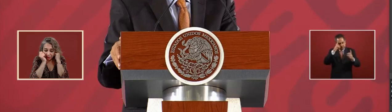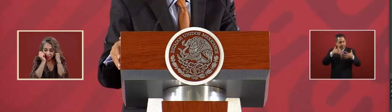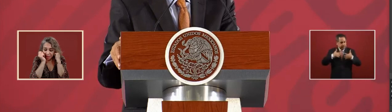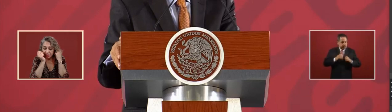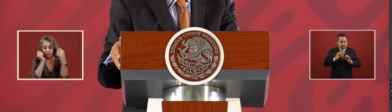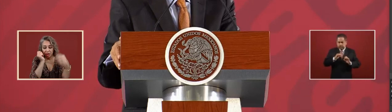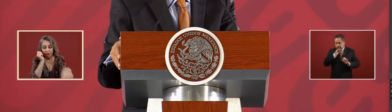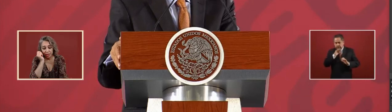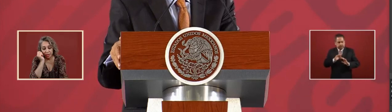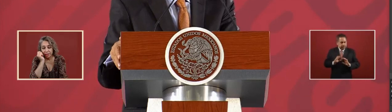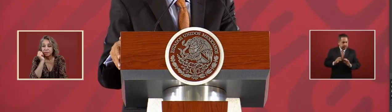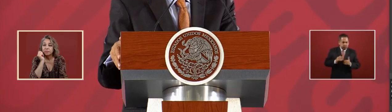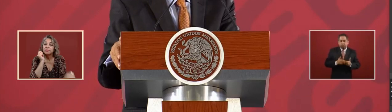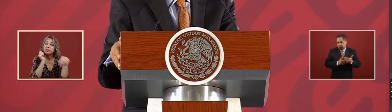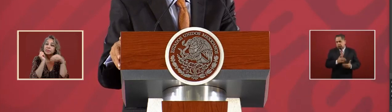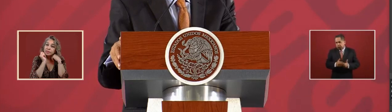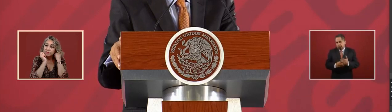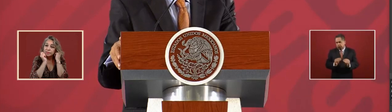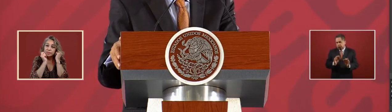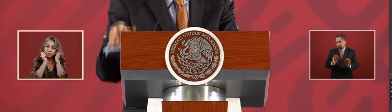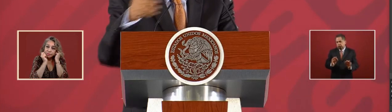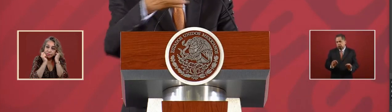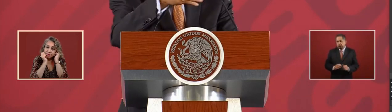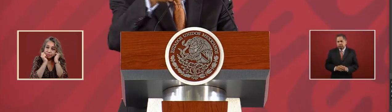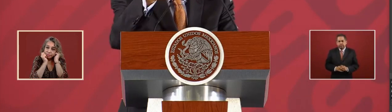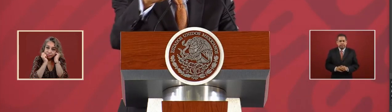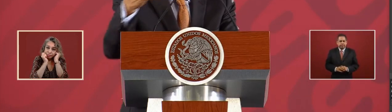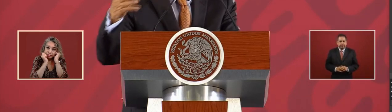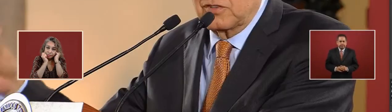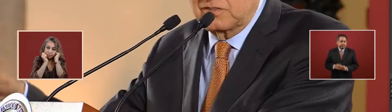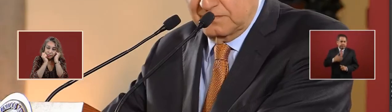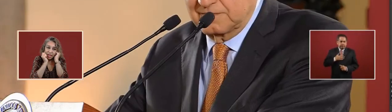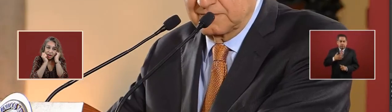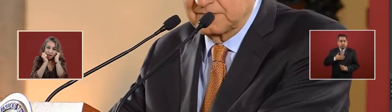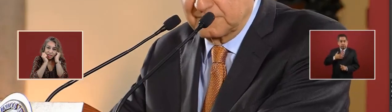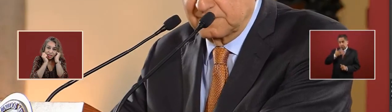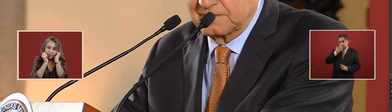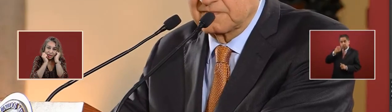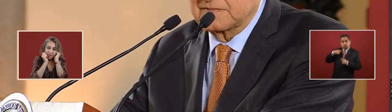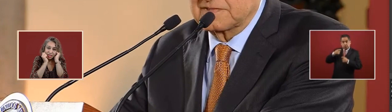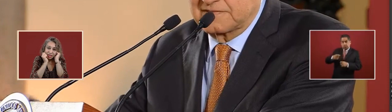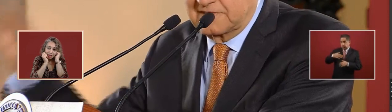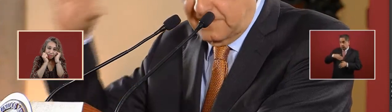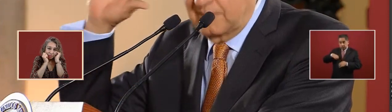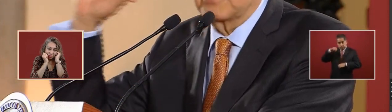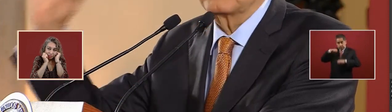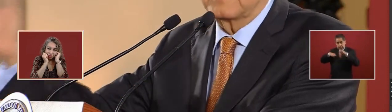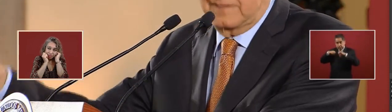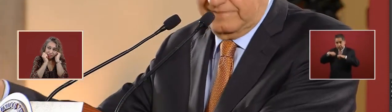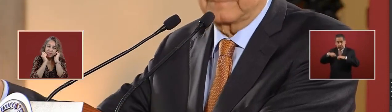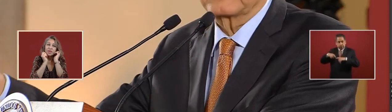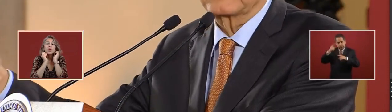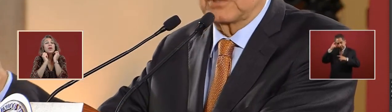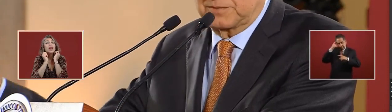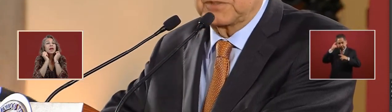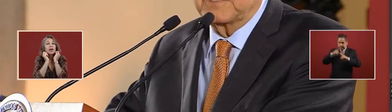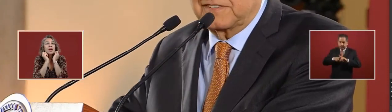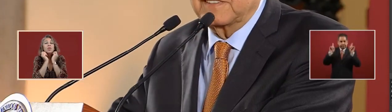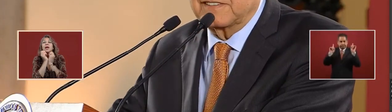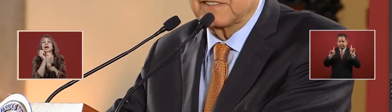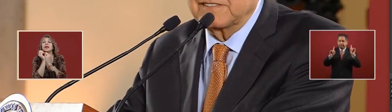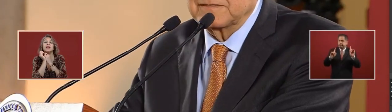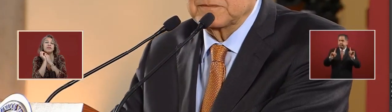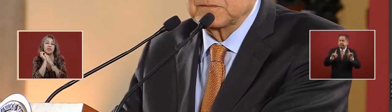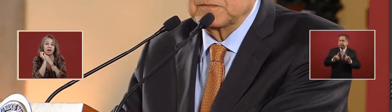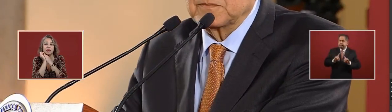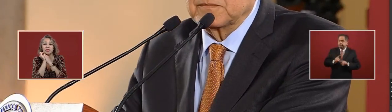we've advanced a lot. En nuestra generación, in our generation, teníamos una concepción distinta.